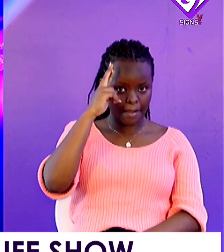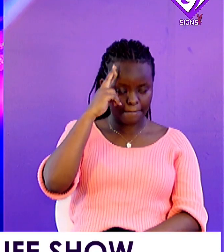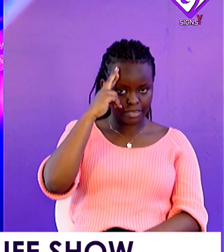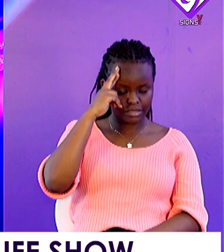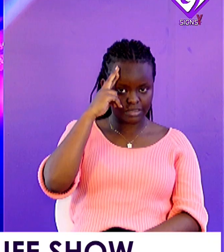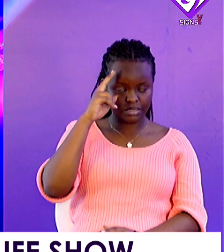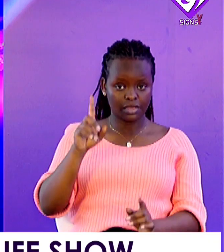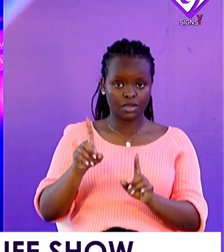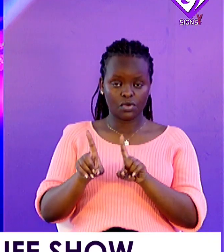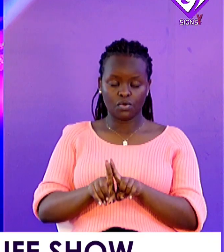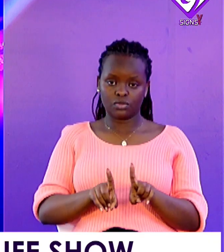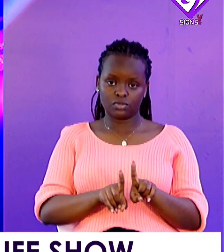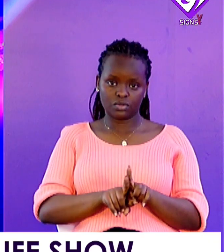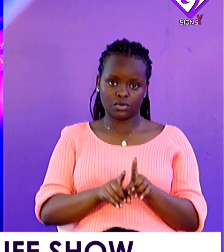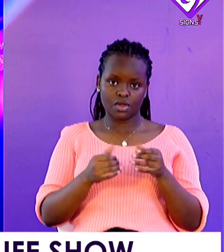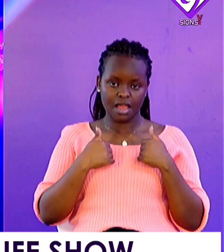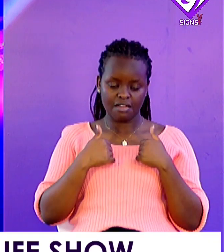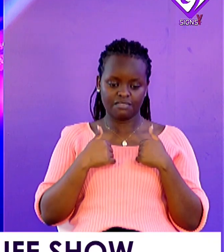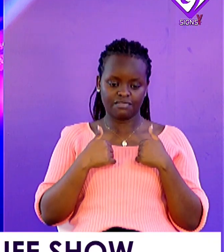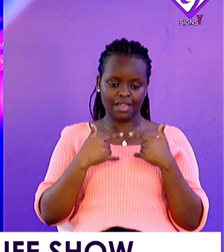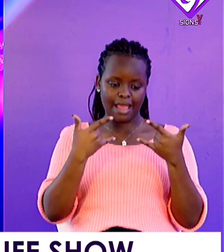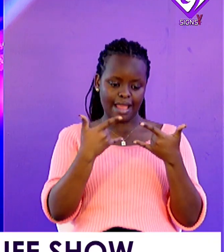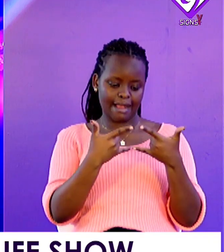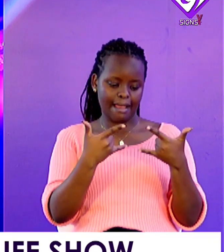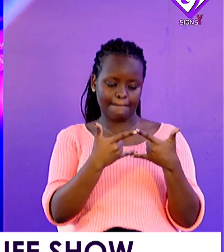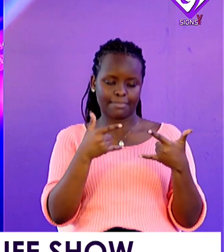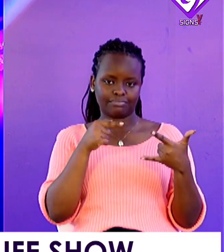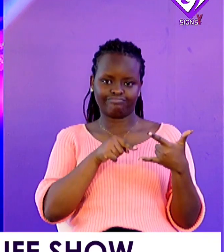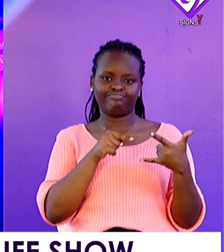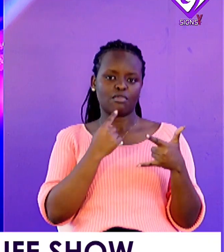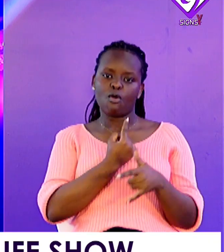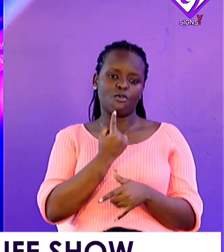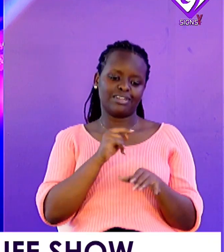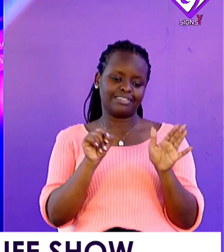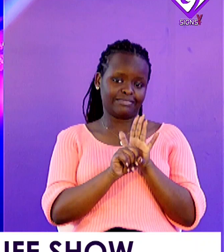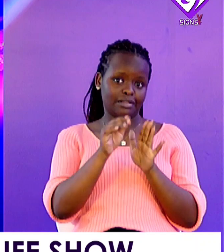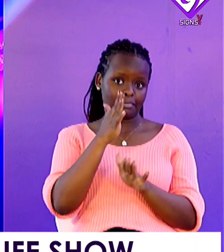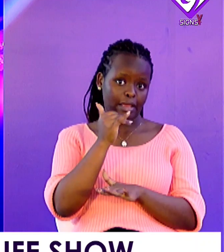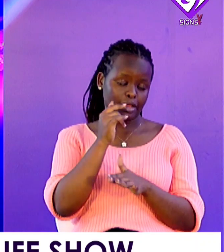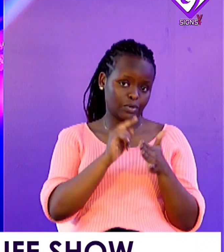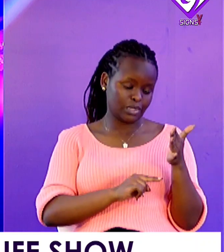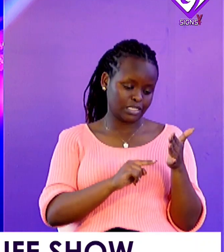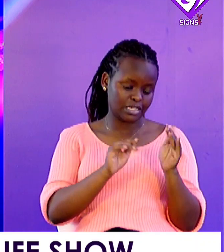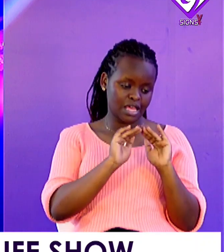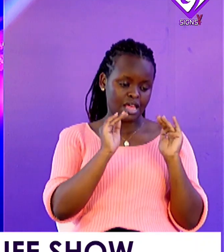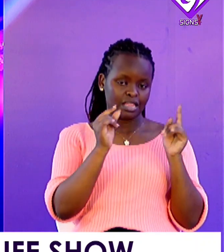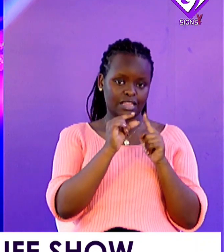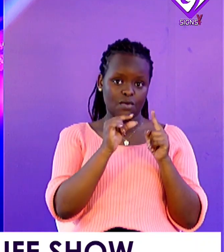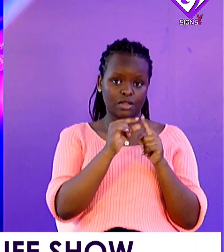or even there is a vacuum that can only be filled by the word of